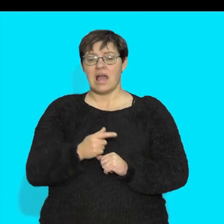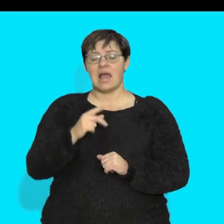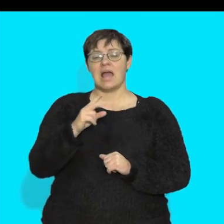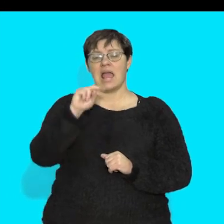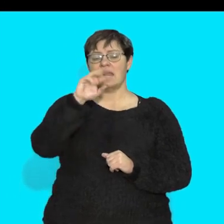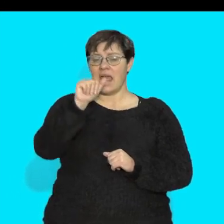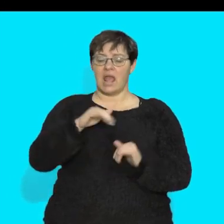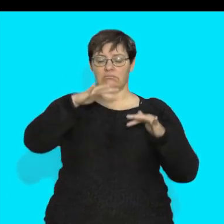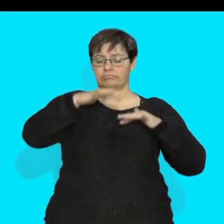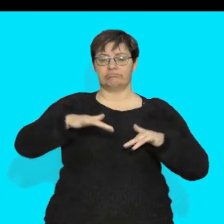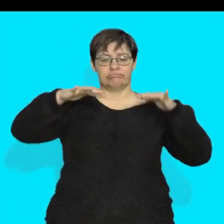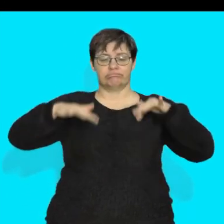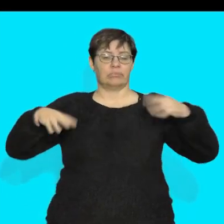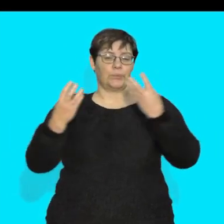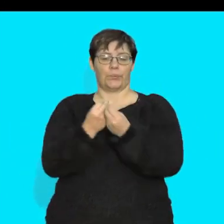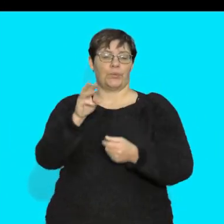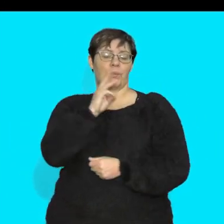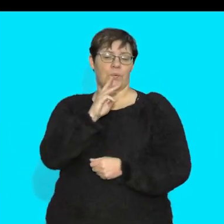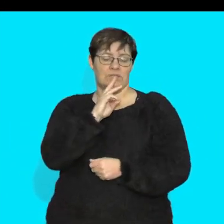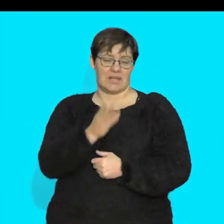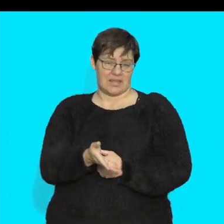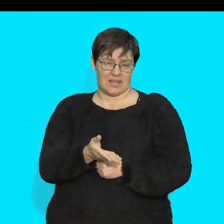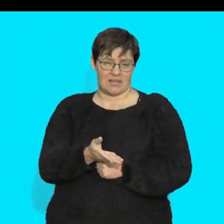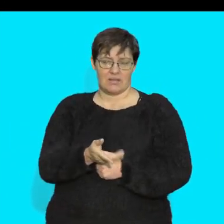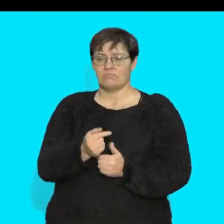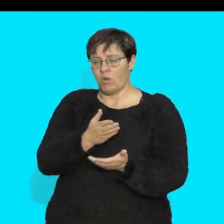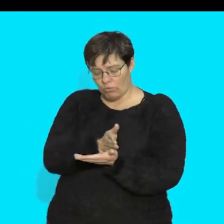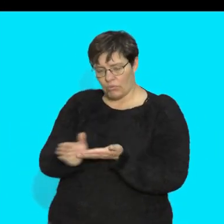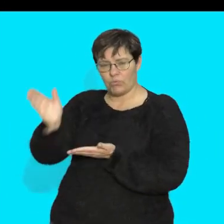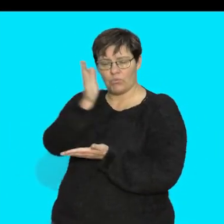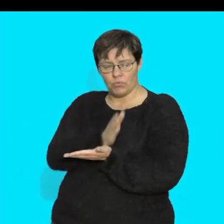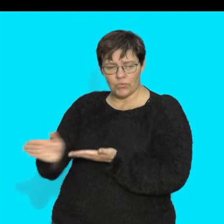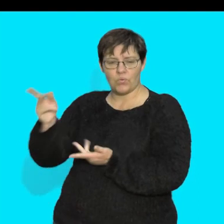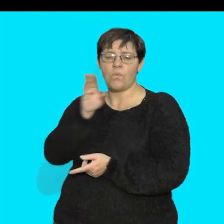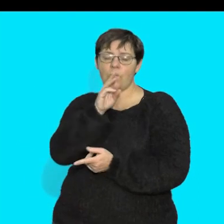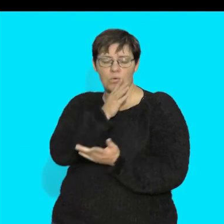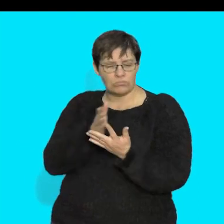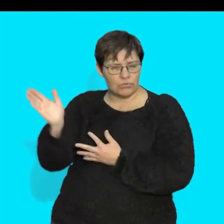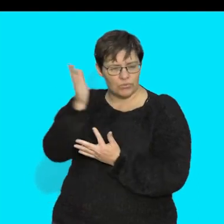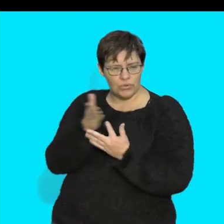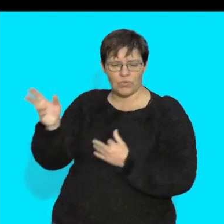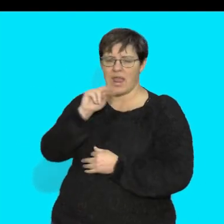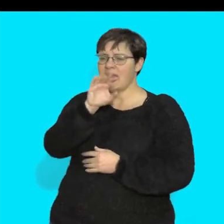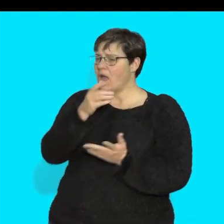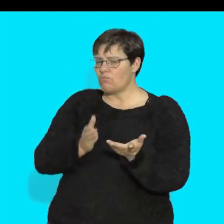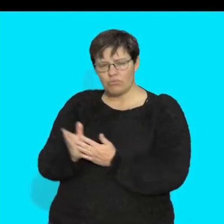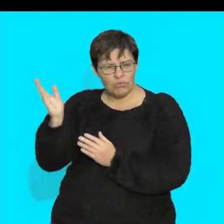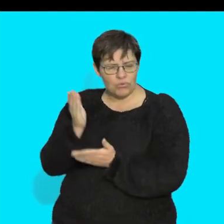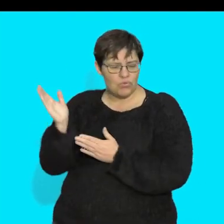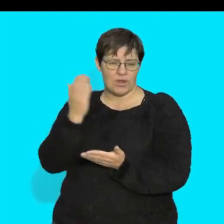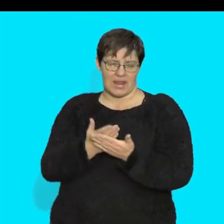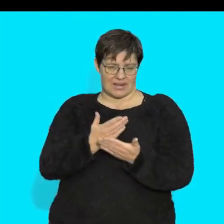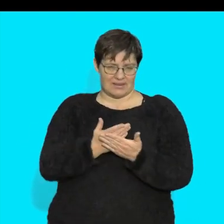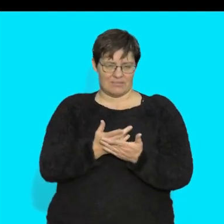around with water, and they can all pass through. Water can filter through, sodium can filter through, and everybody is